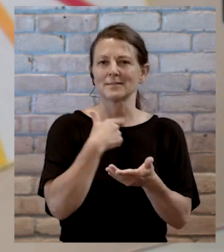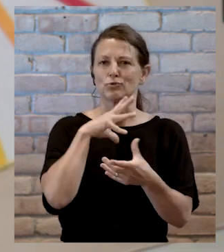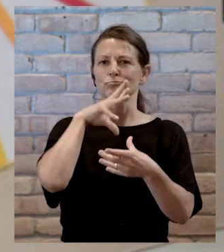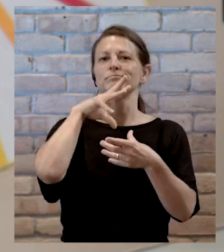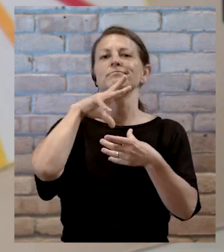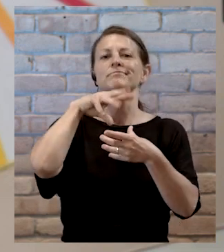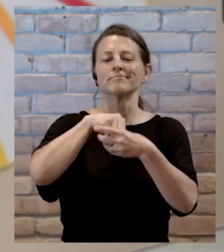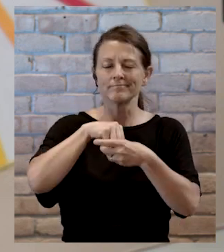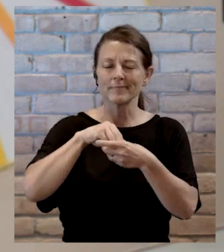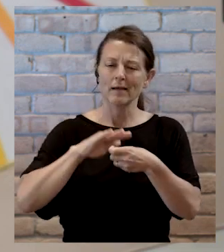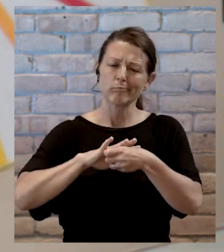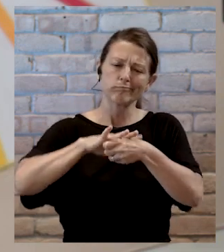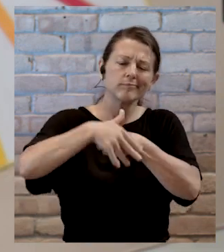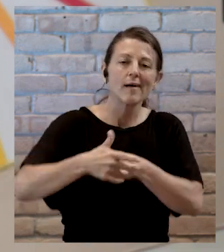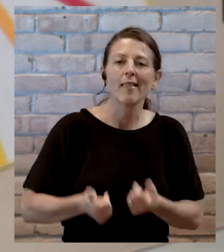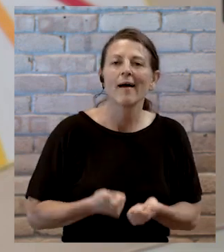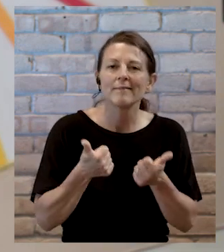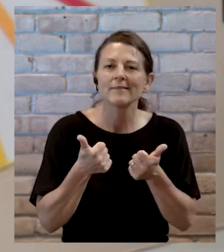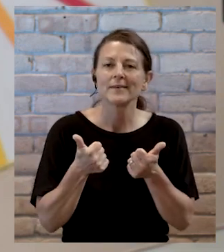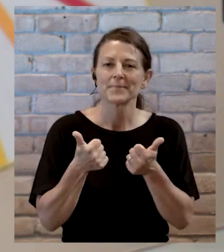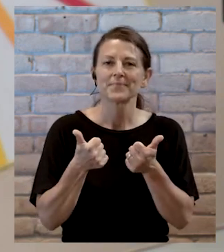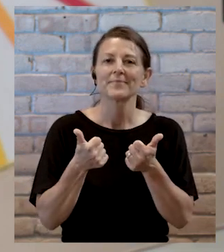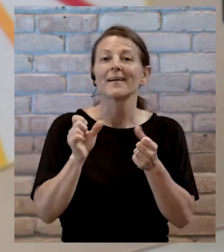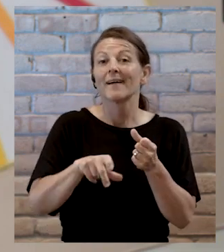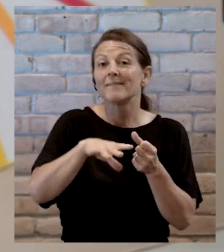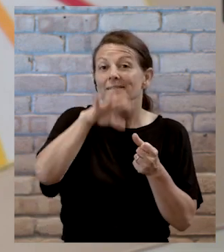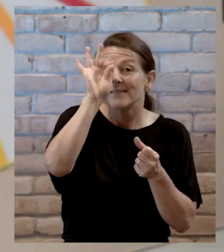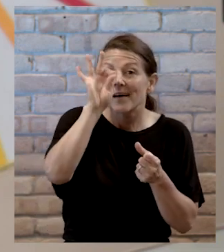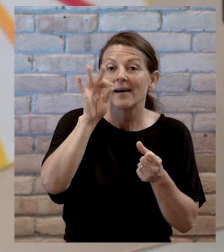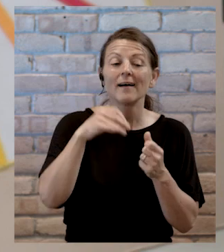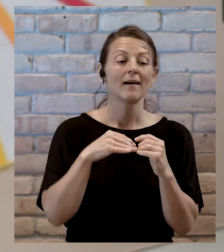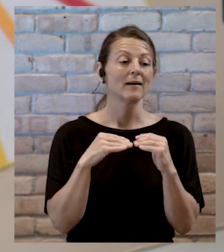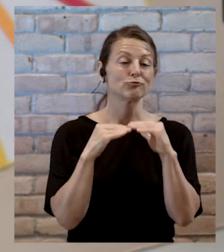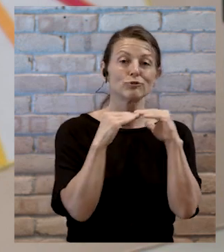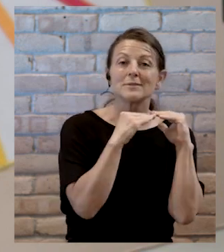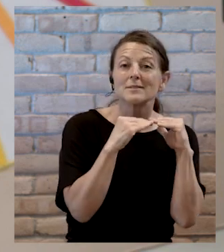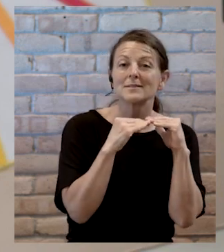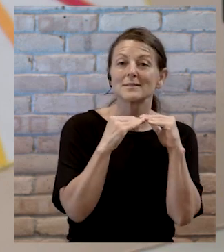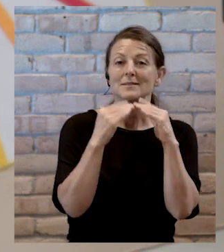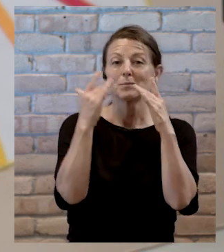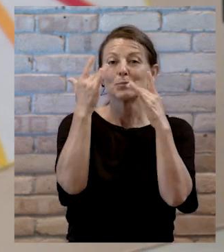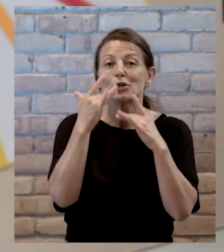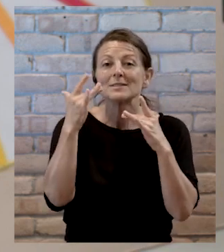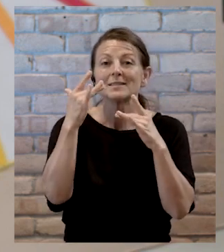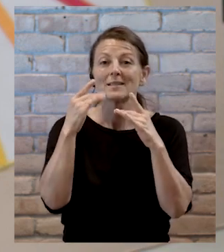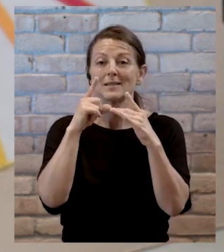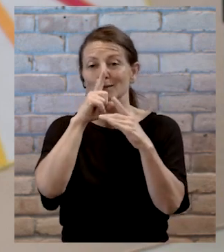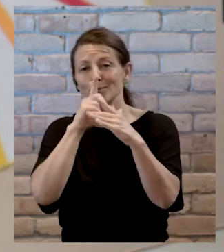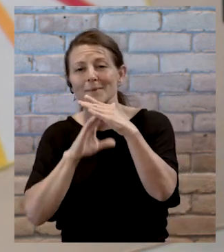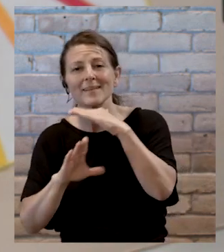life where justice and mercy and humility reign.